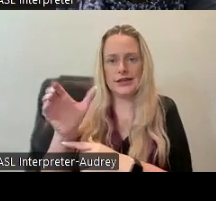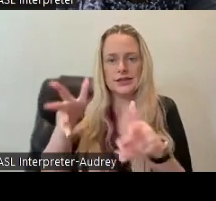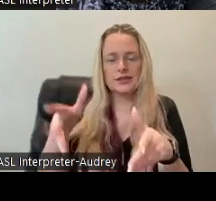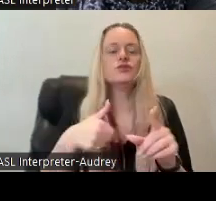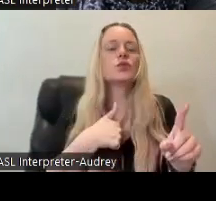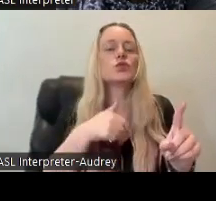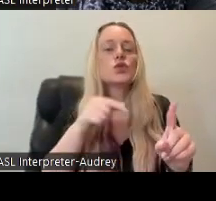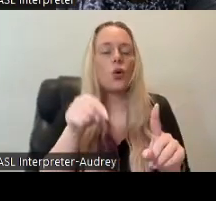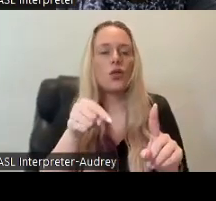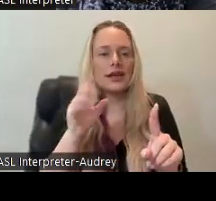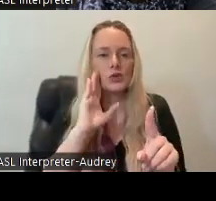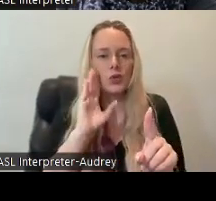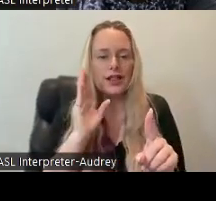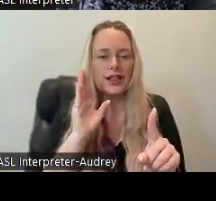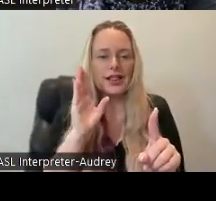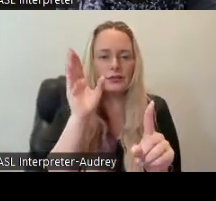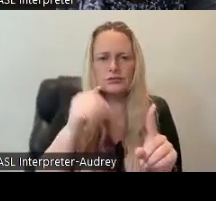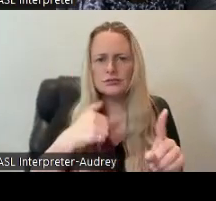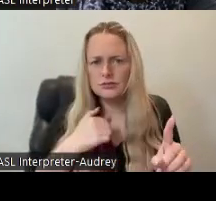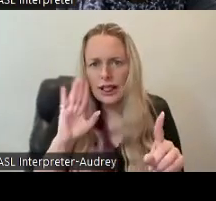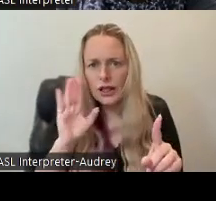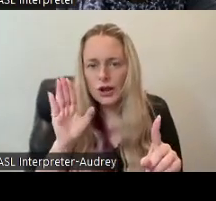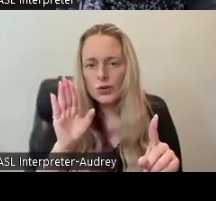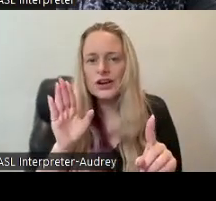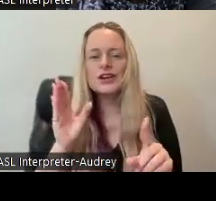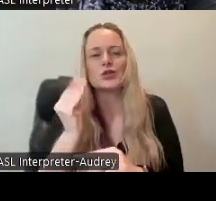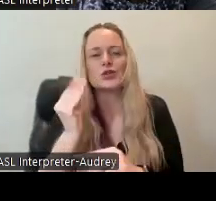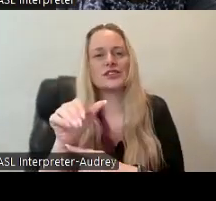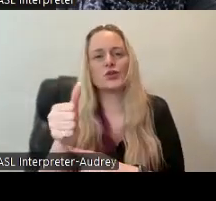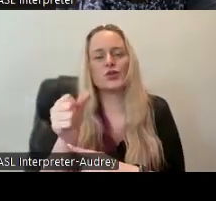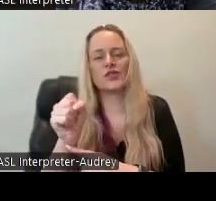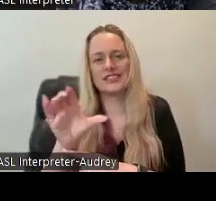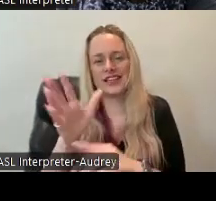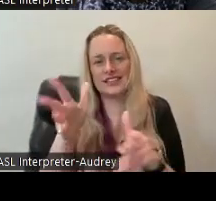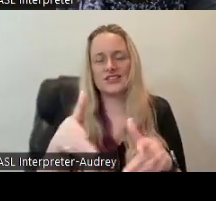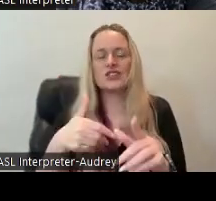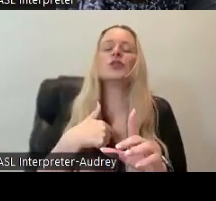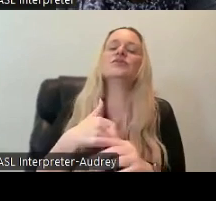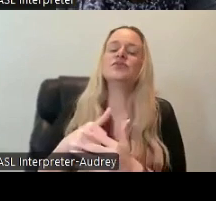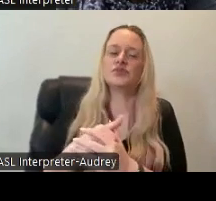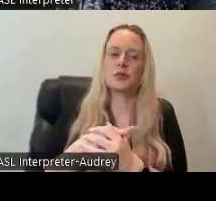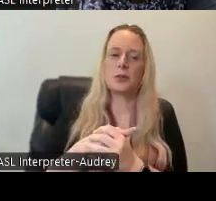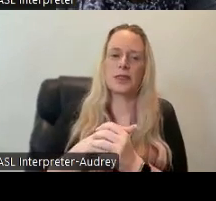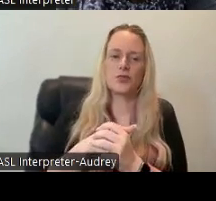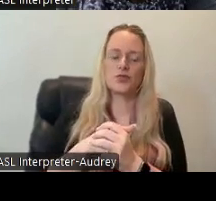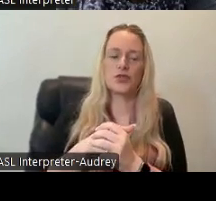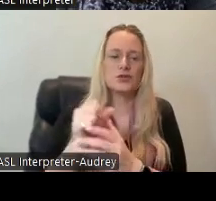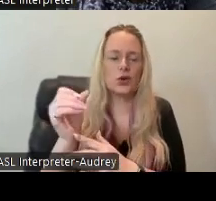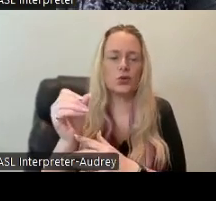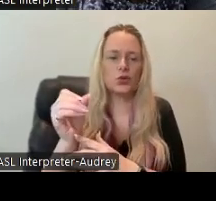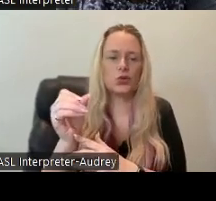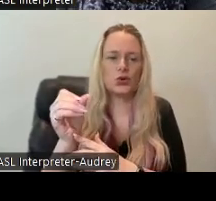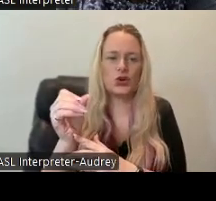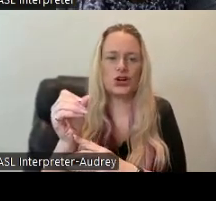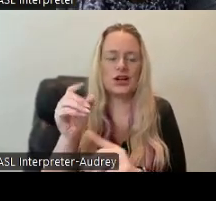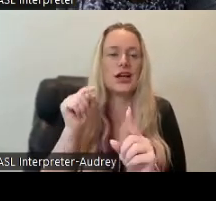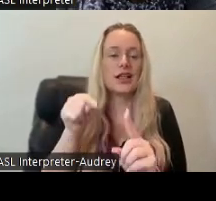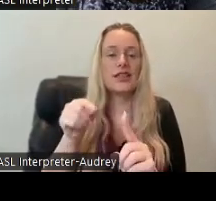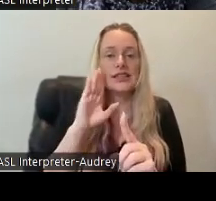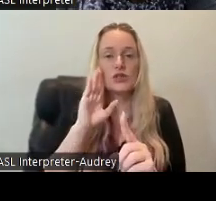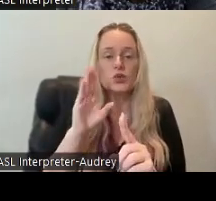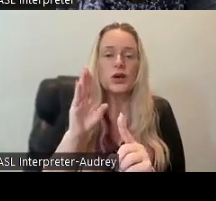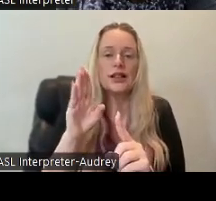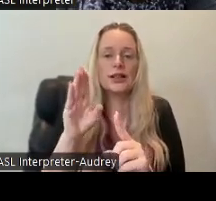will be. Hello? So you have 10 seconds. Yeah, so this will